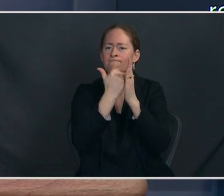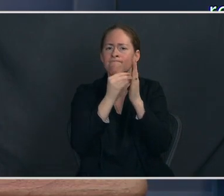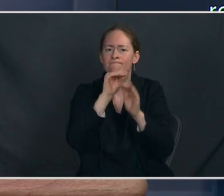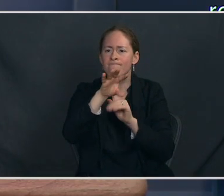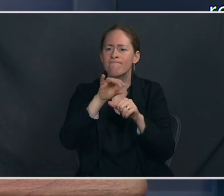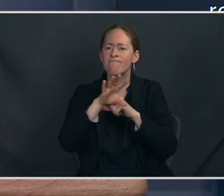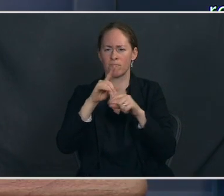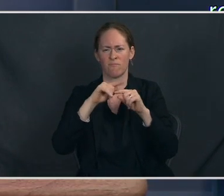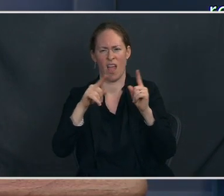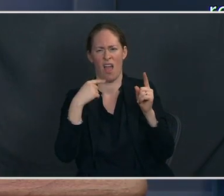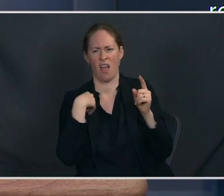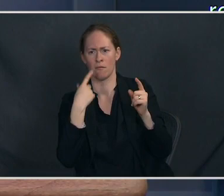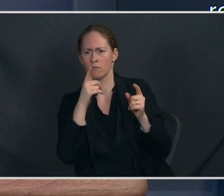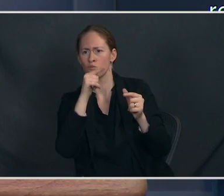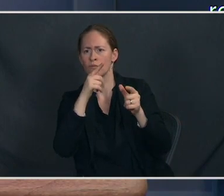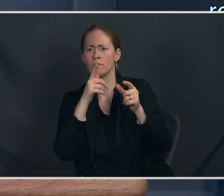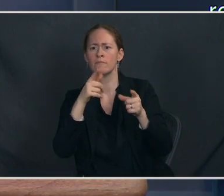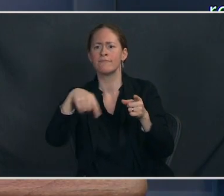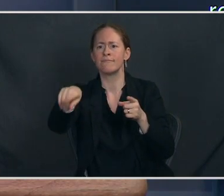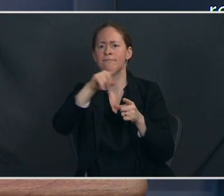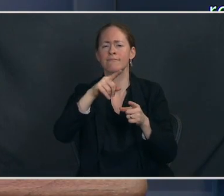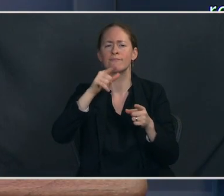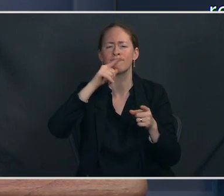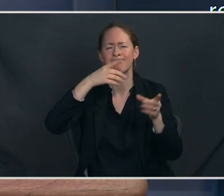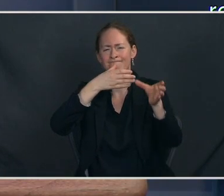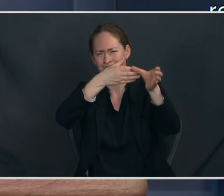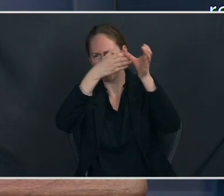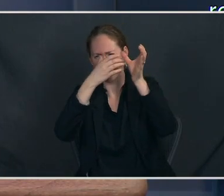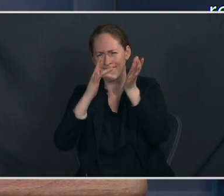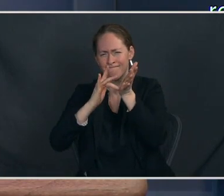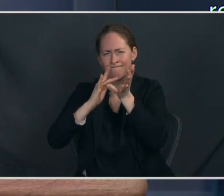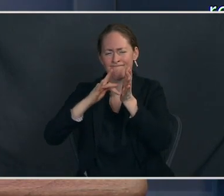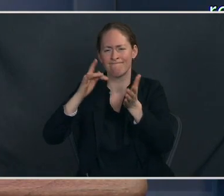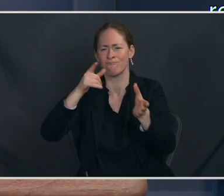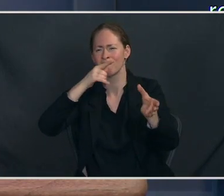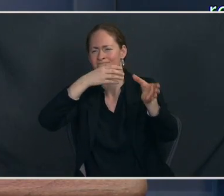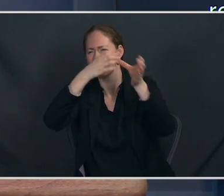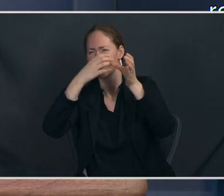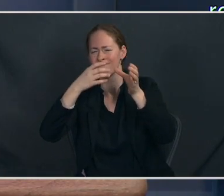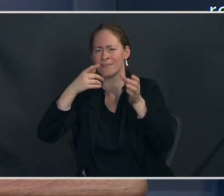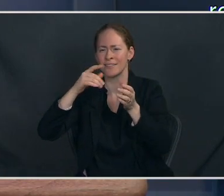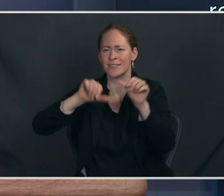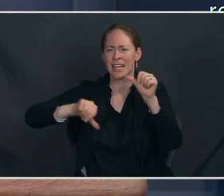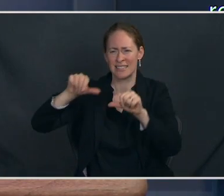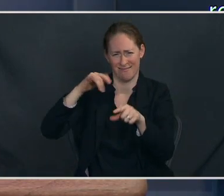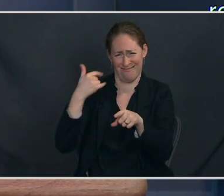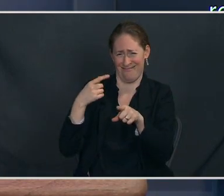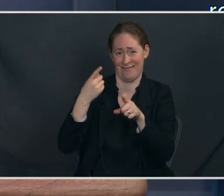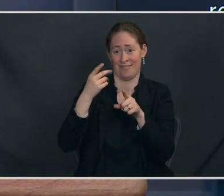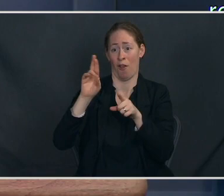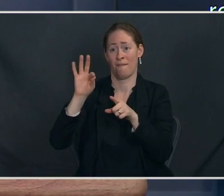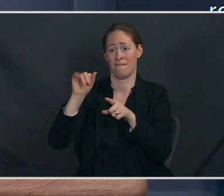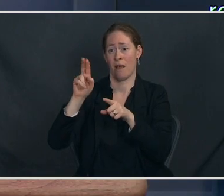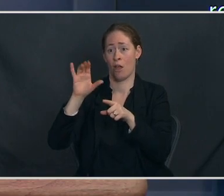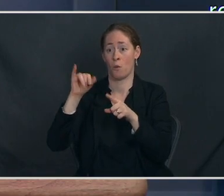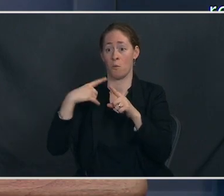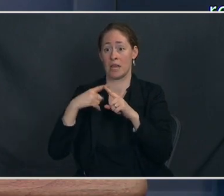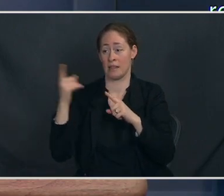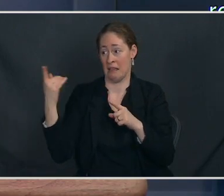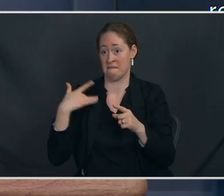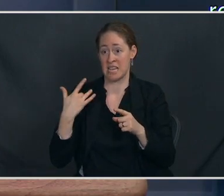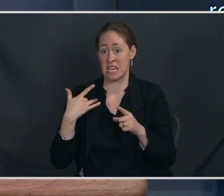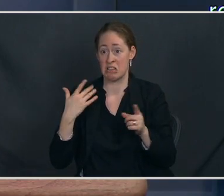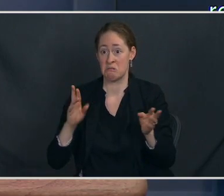medical health and medical experts and obviously the guidance of Dr. Fauci on when we may be at the pace of reaching herd immunity. But, we